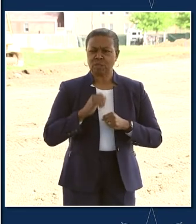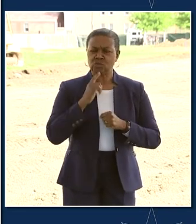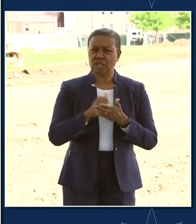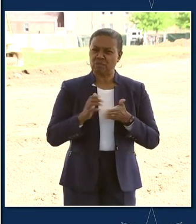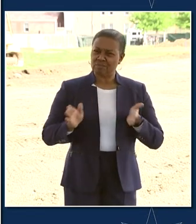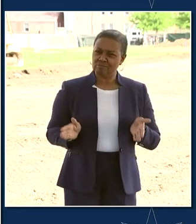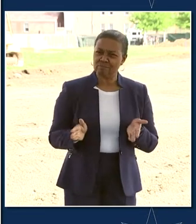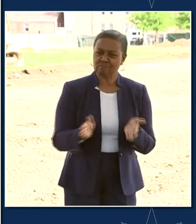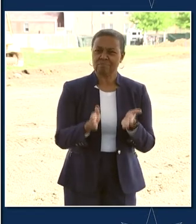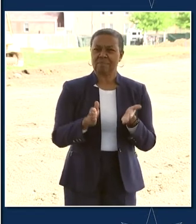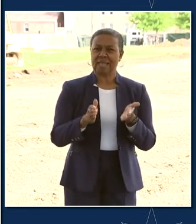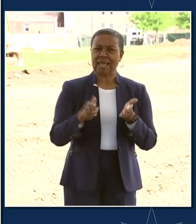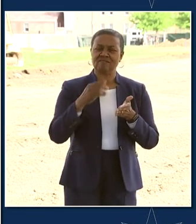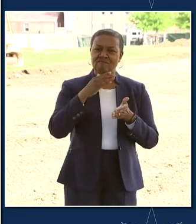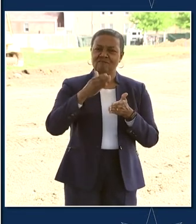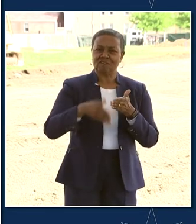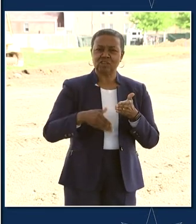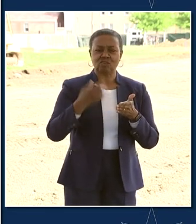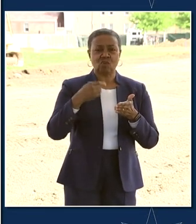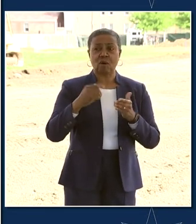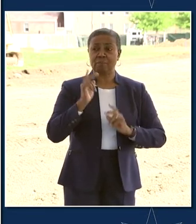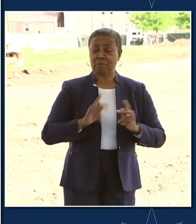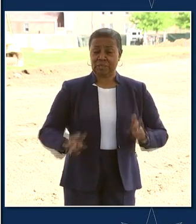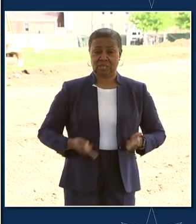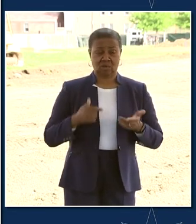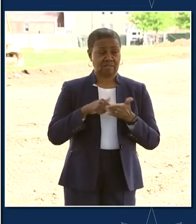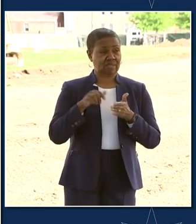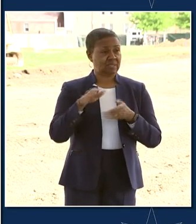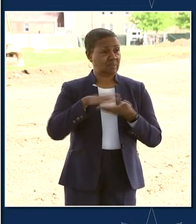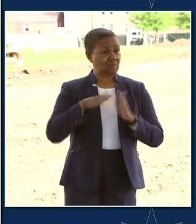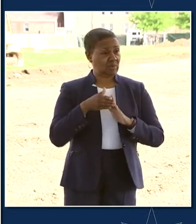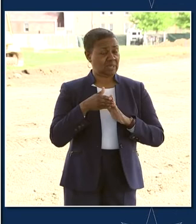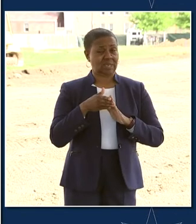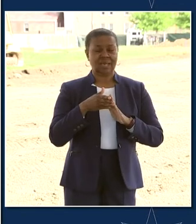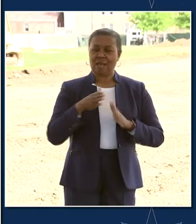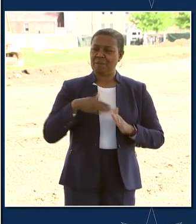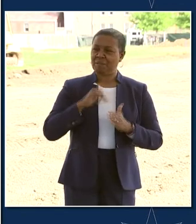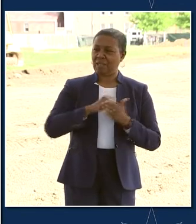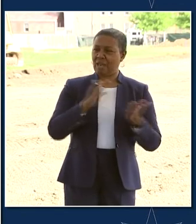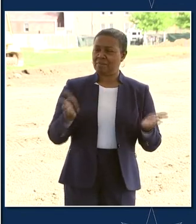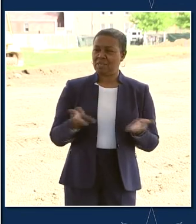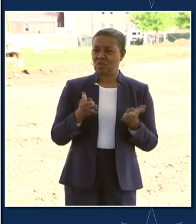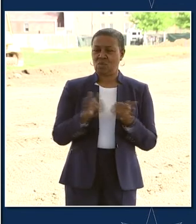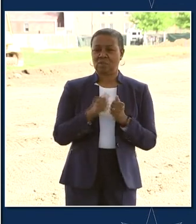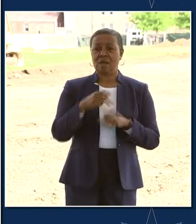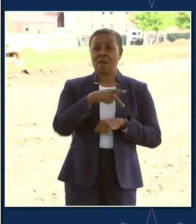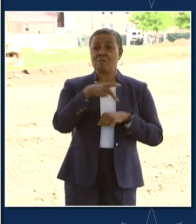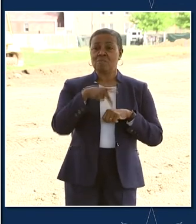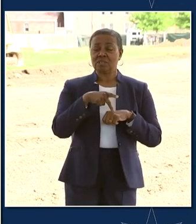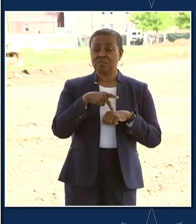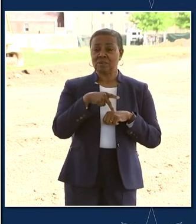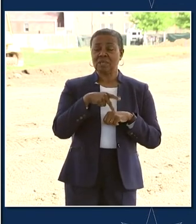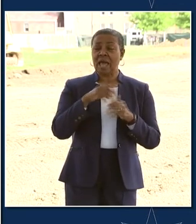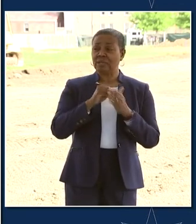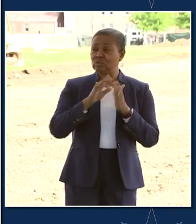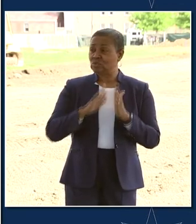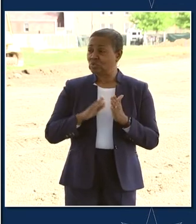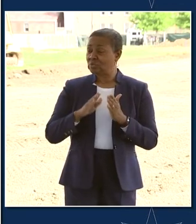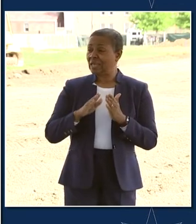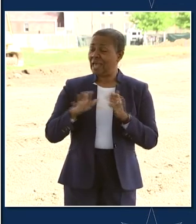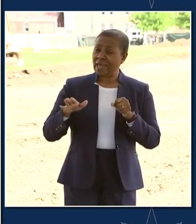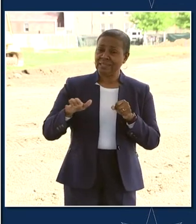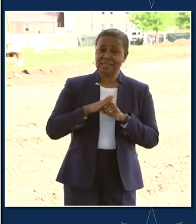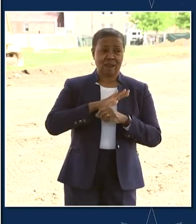push forward and got it done for the residents of this community. And I'm glad to be here with the principal and the students and the